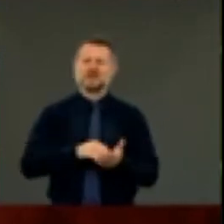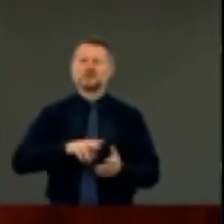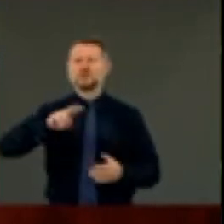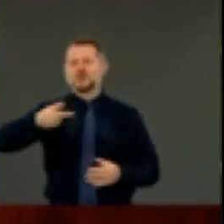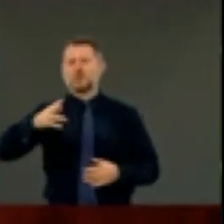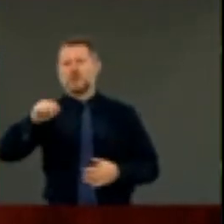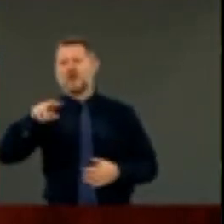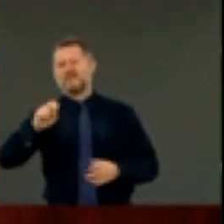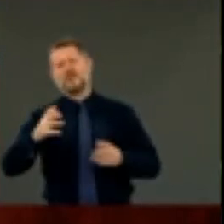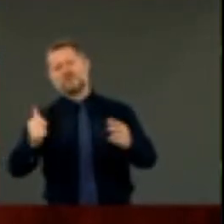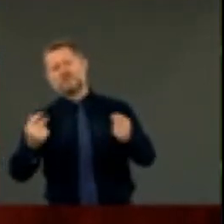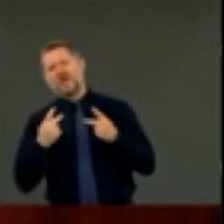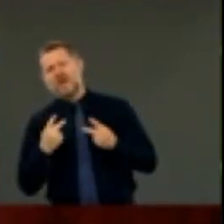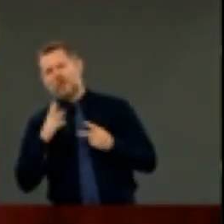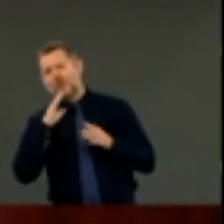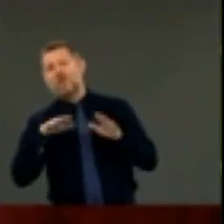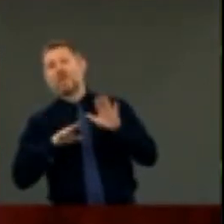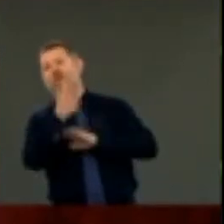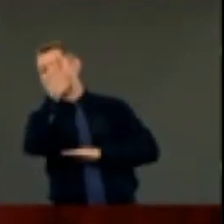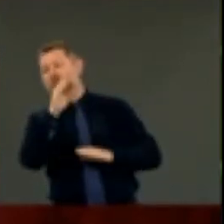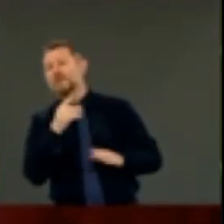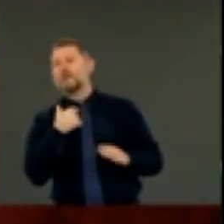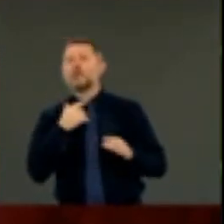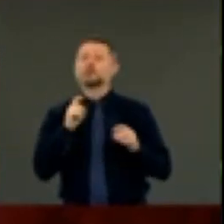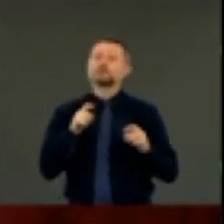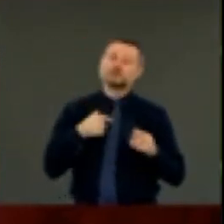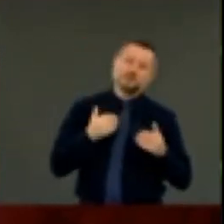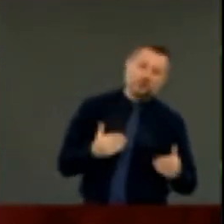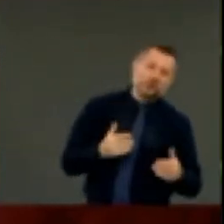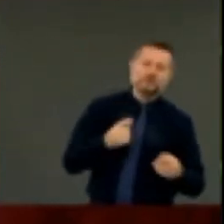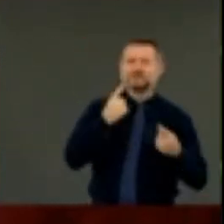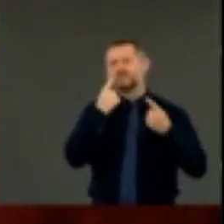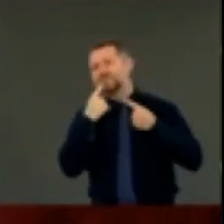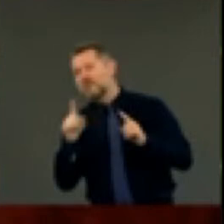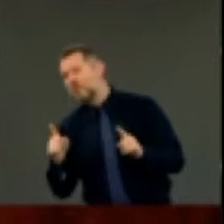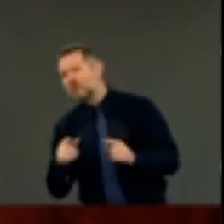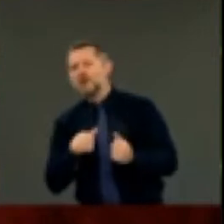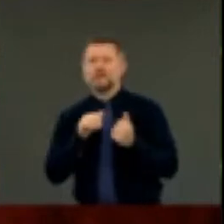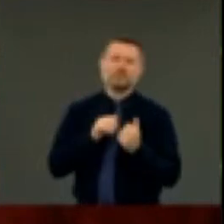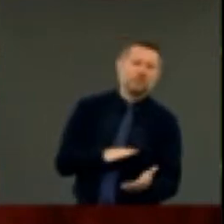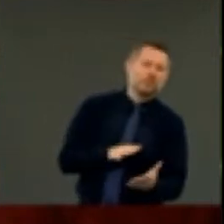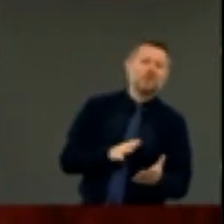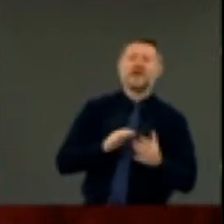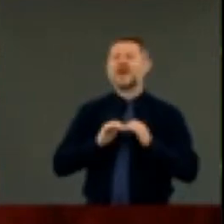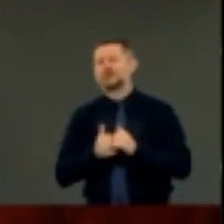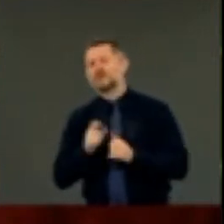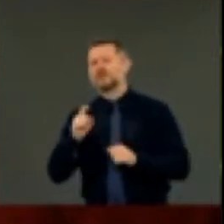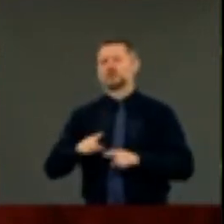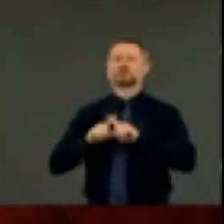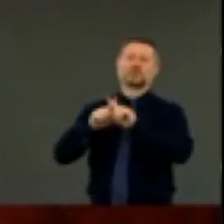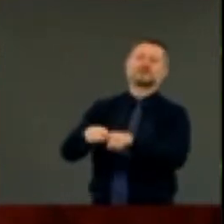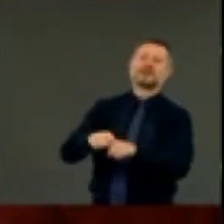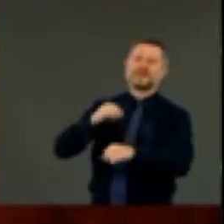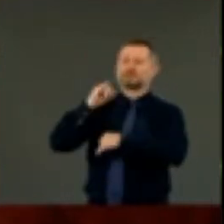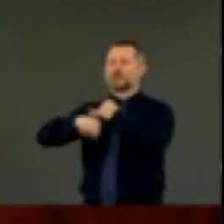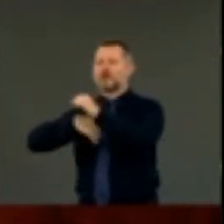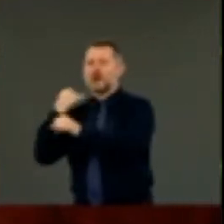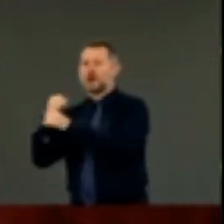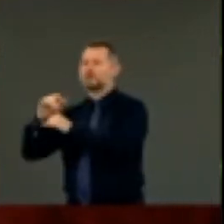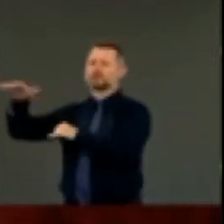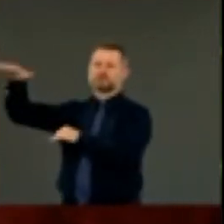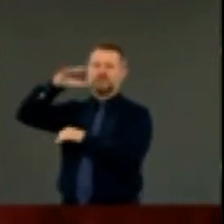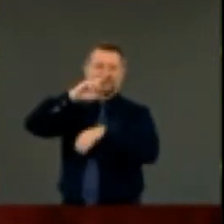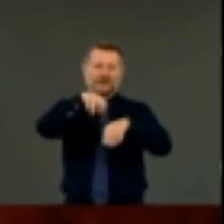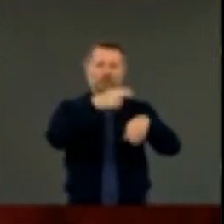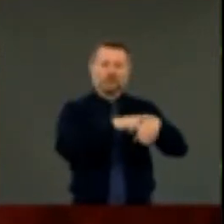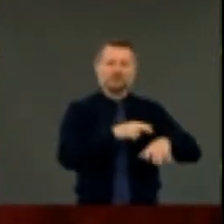do we deal with it, and how do we go forward in a productive way? And part of that has to be relying on international and national experts, and that means the federal government has to know what